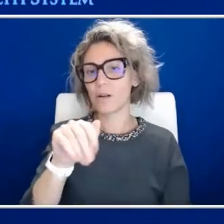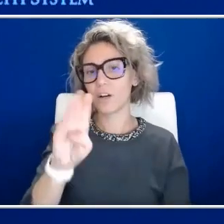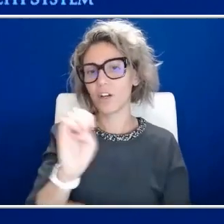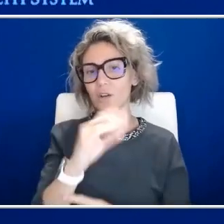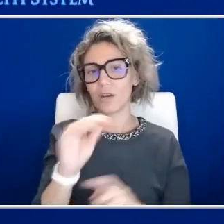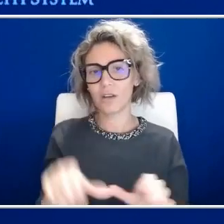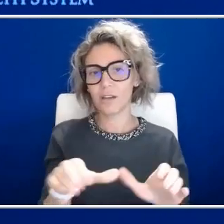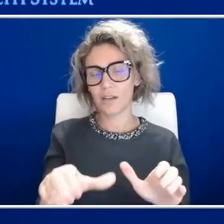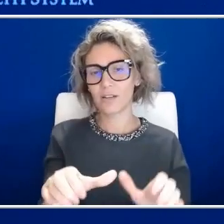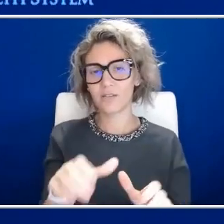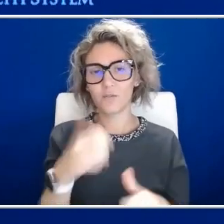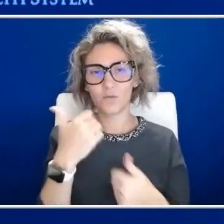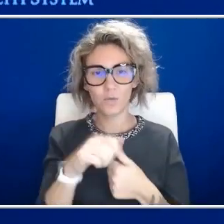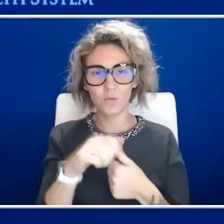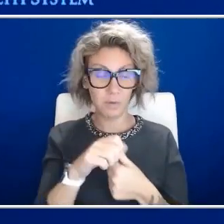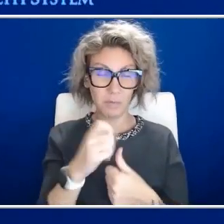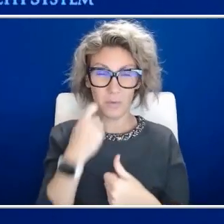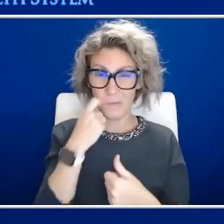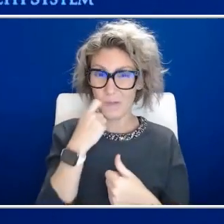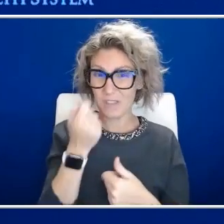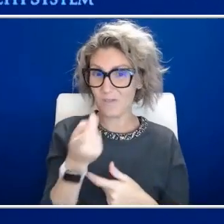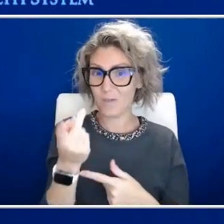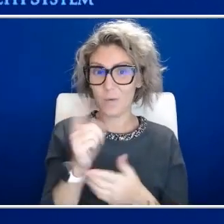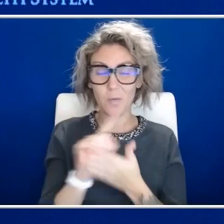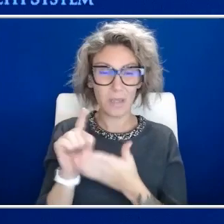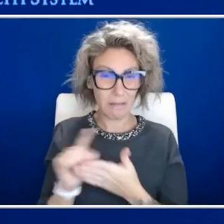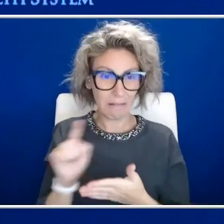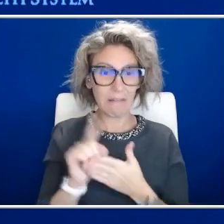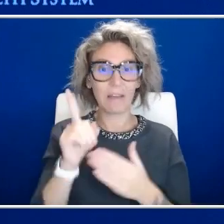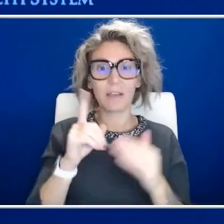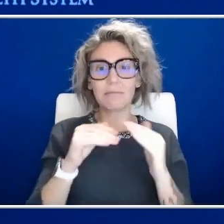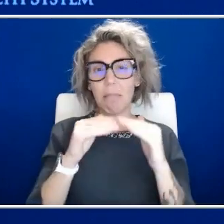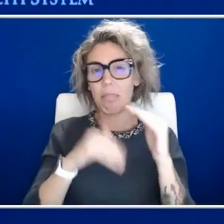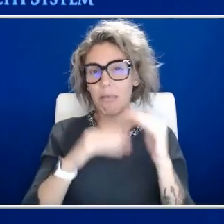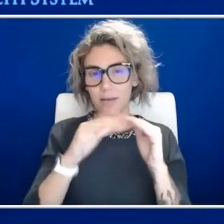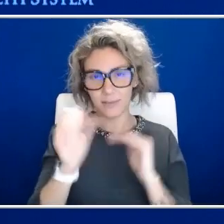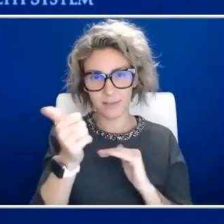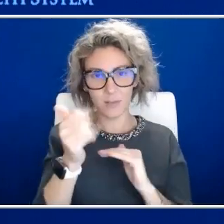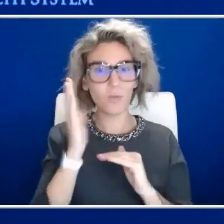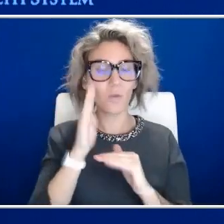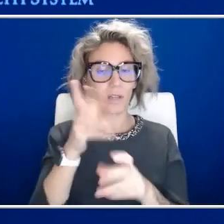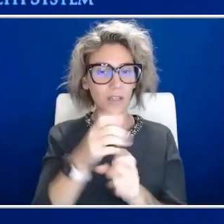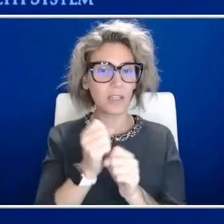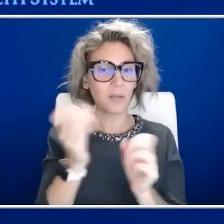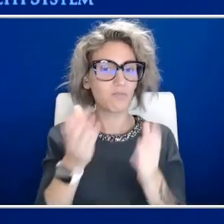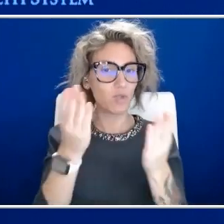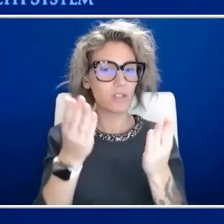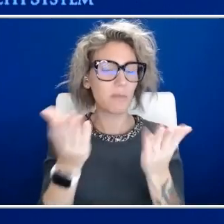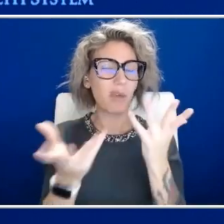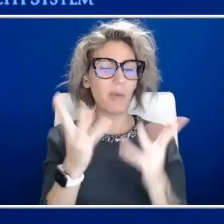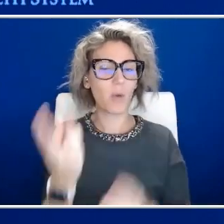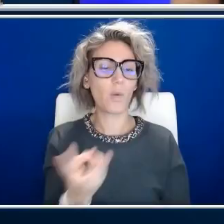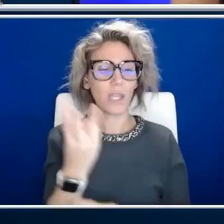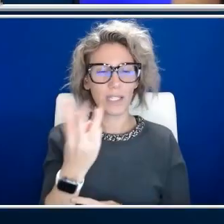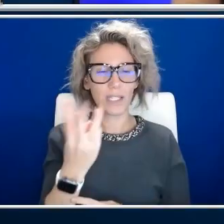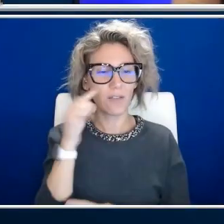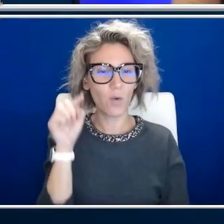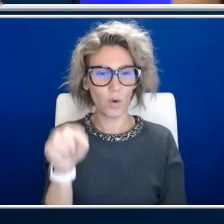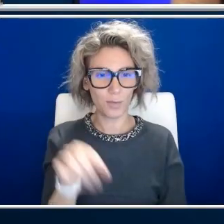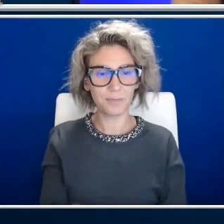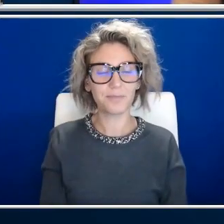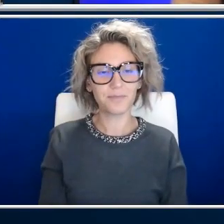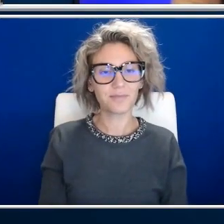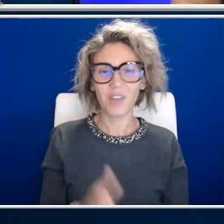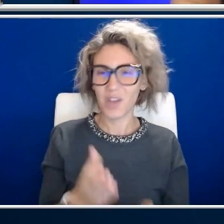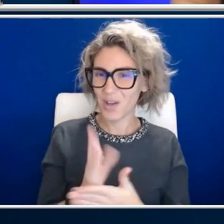remember the last few weeks, certainly we've had under 10. We will get those and present those probably Wednesday for you. So. All right, sounds good. But